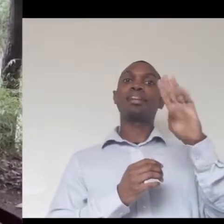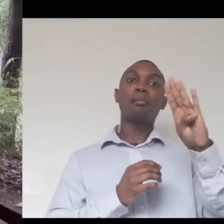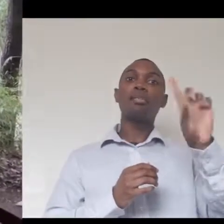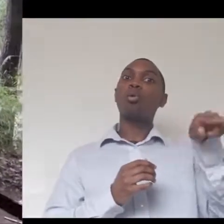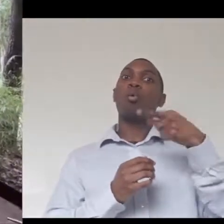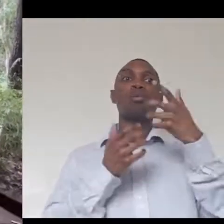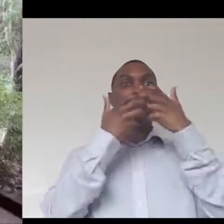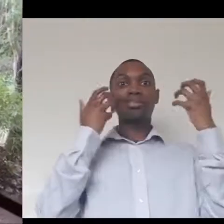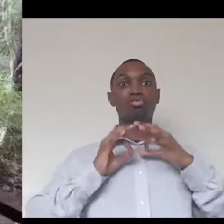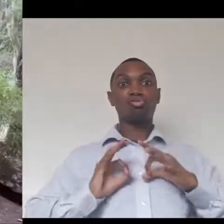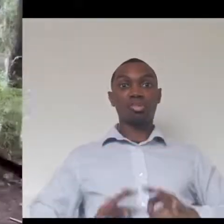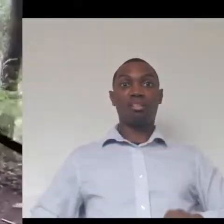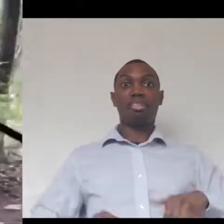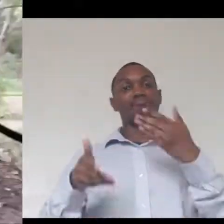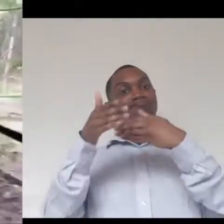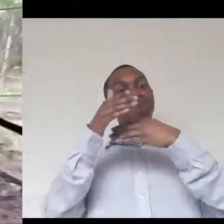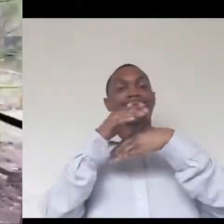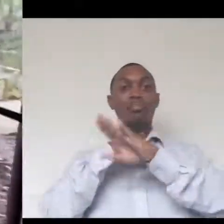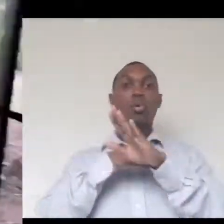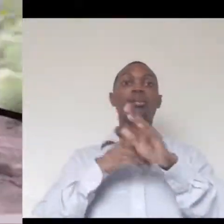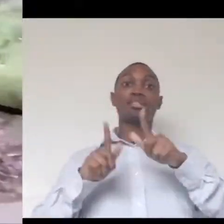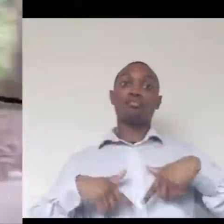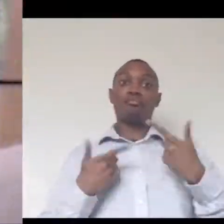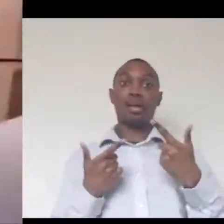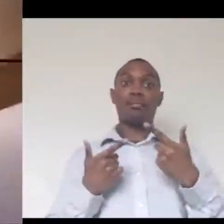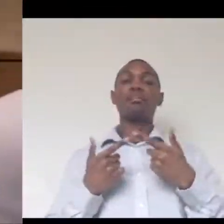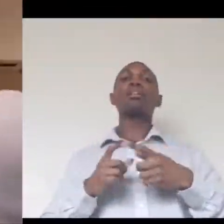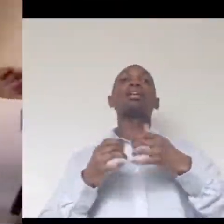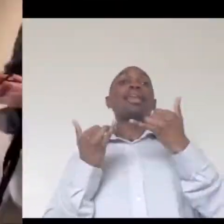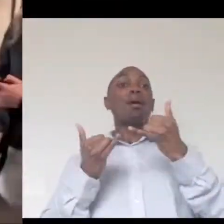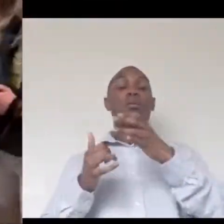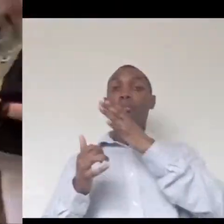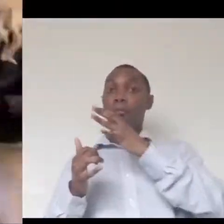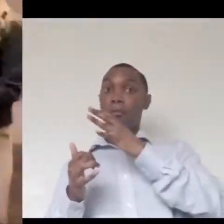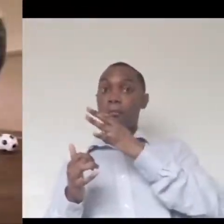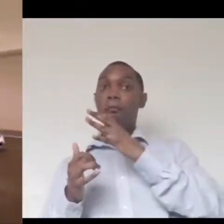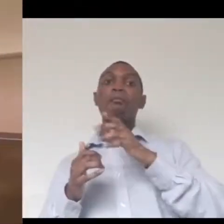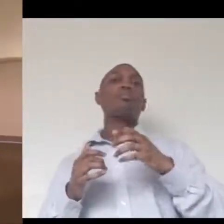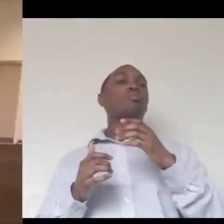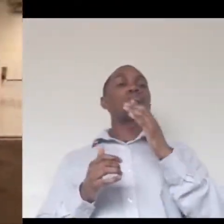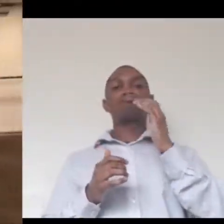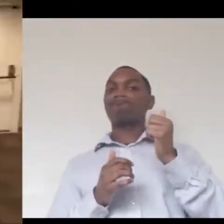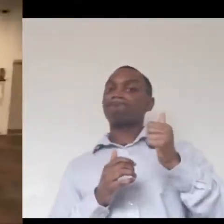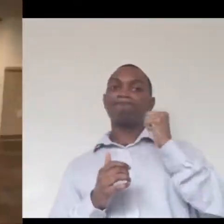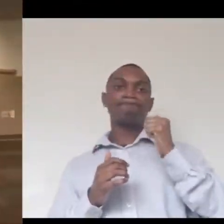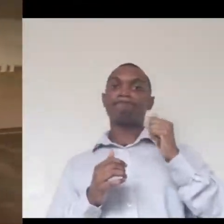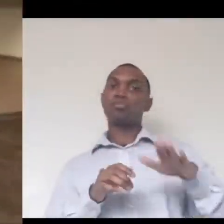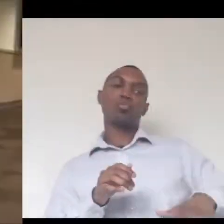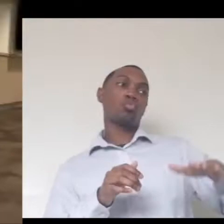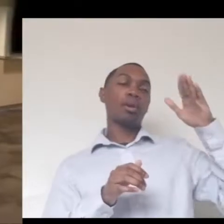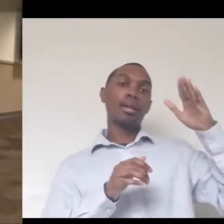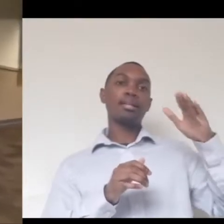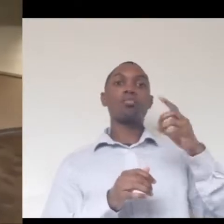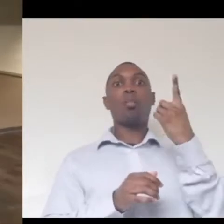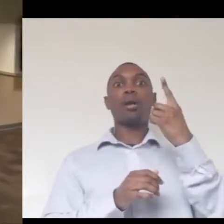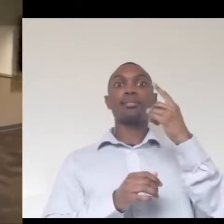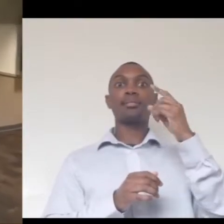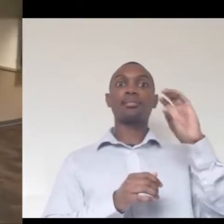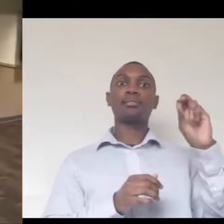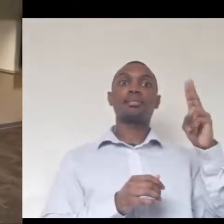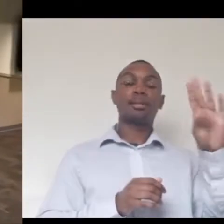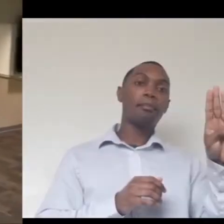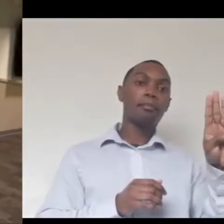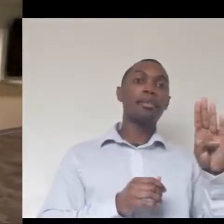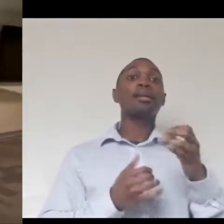happens, a mom cheetah will not raise a solo cub by herself. This happens in their natural range, but it also happens